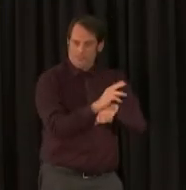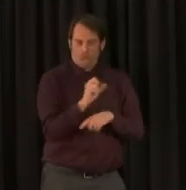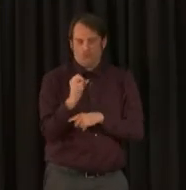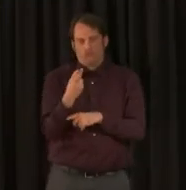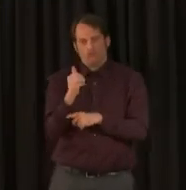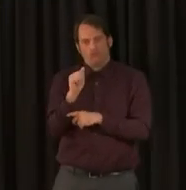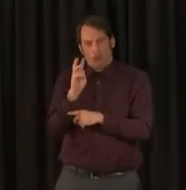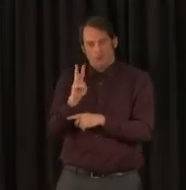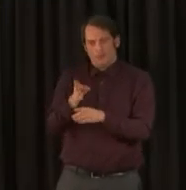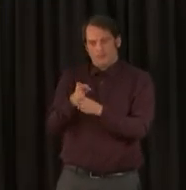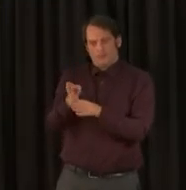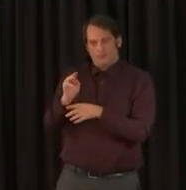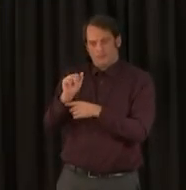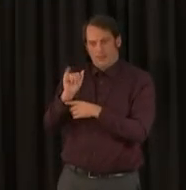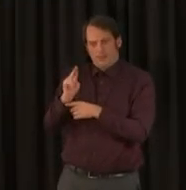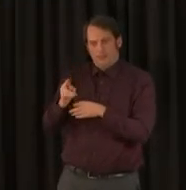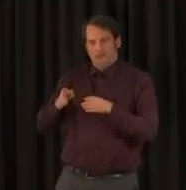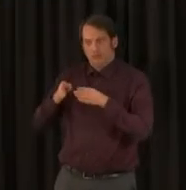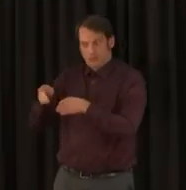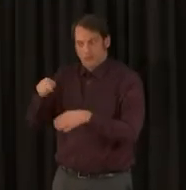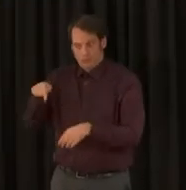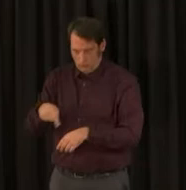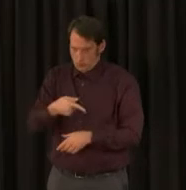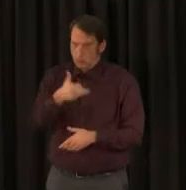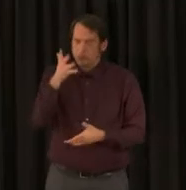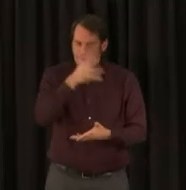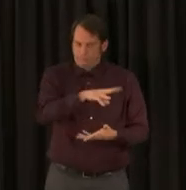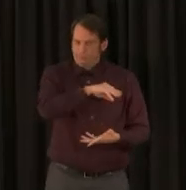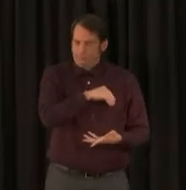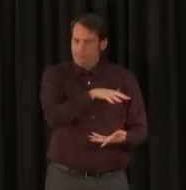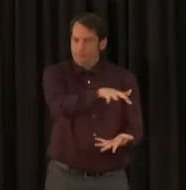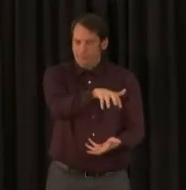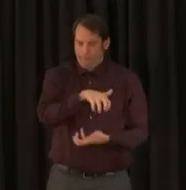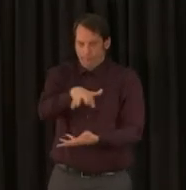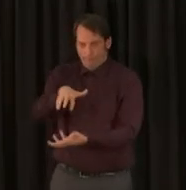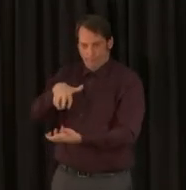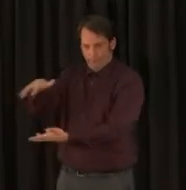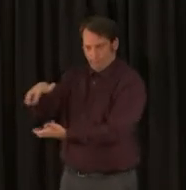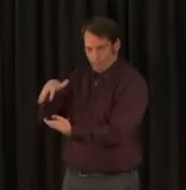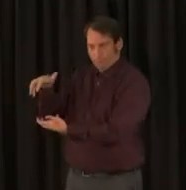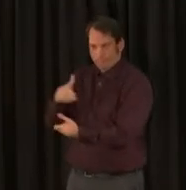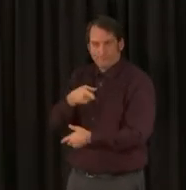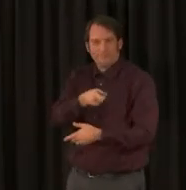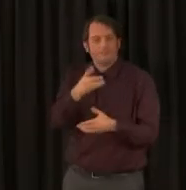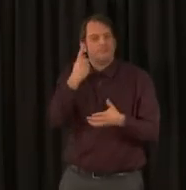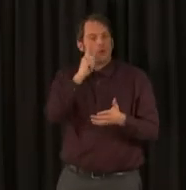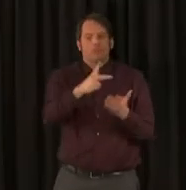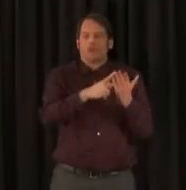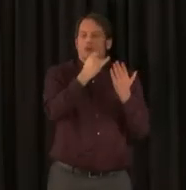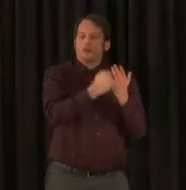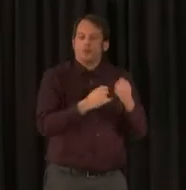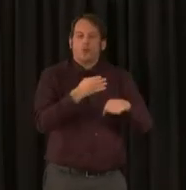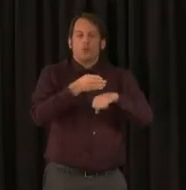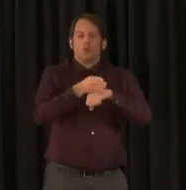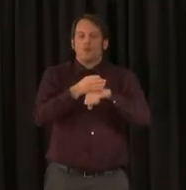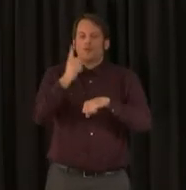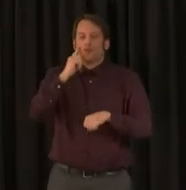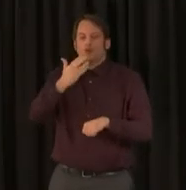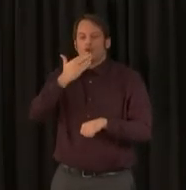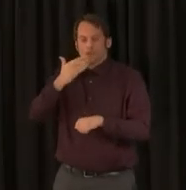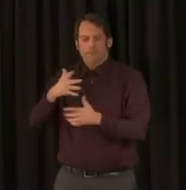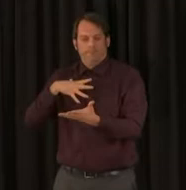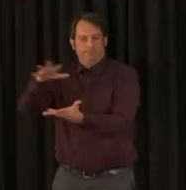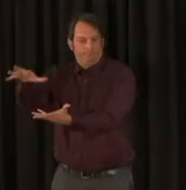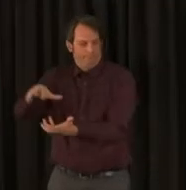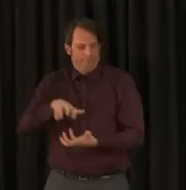program where they are working with a nonprofit called Wood for Good, where they take the wood that was